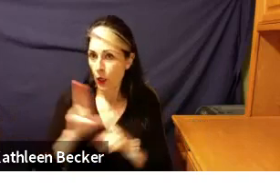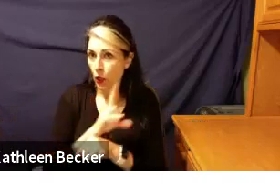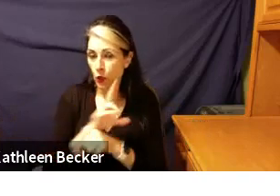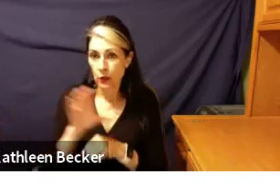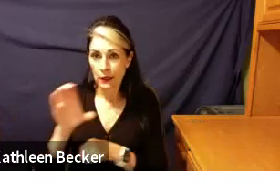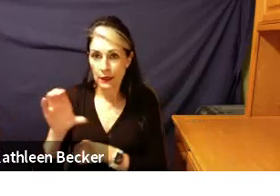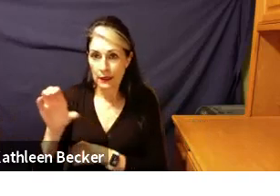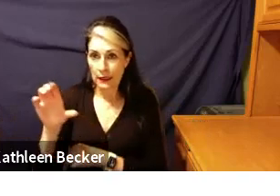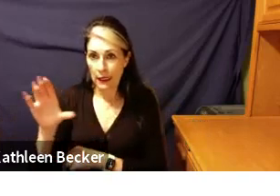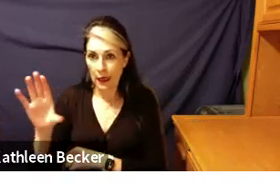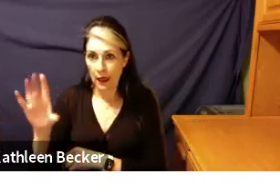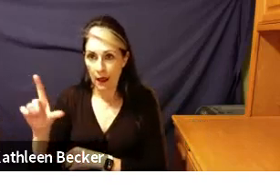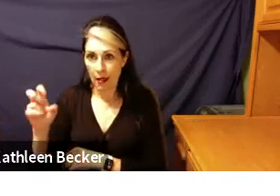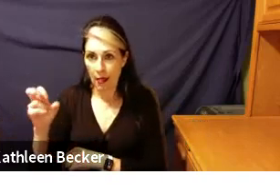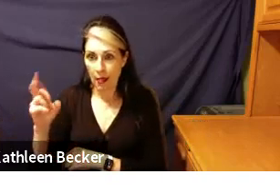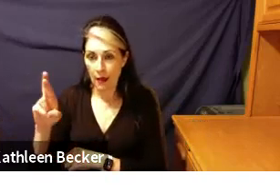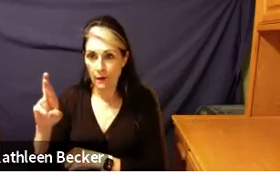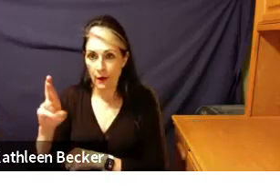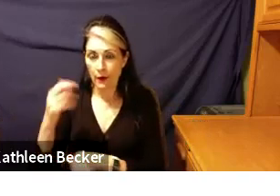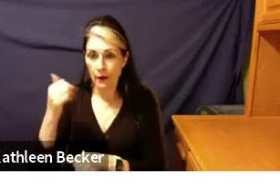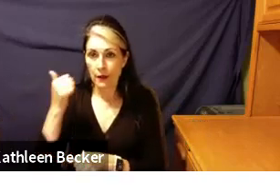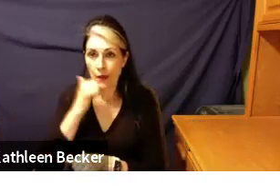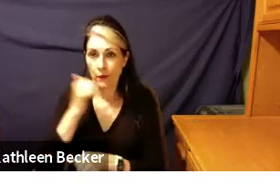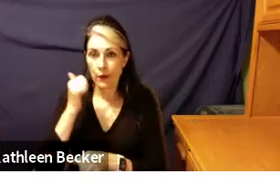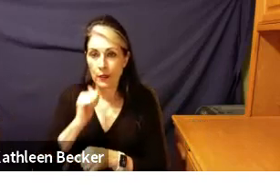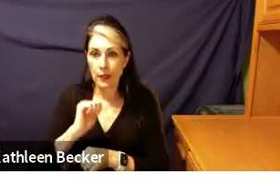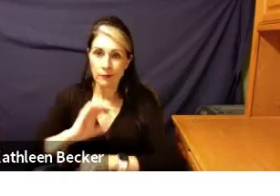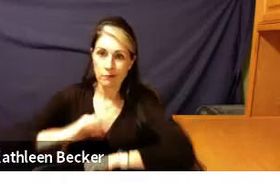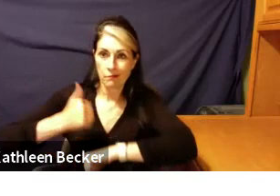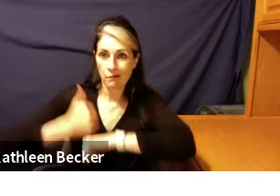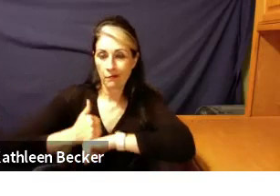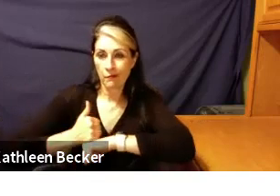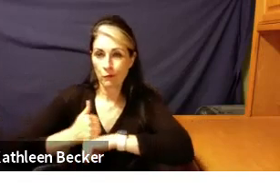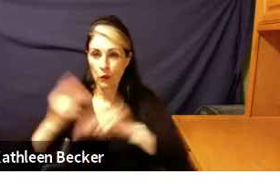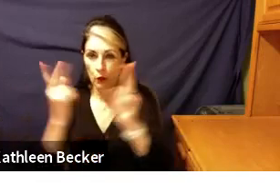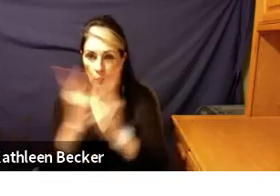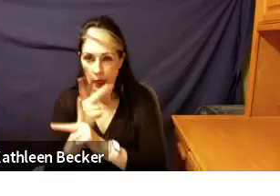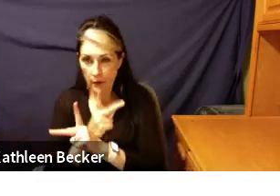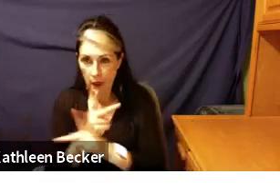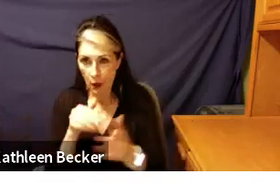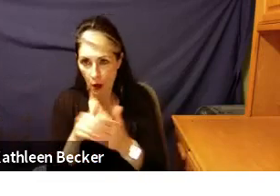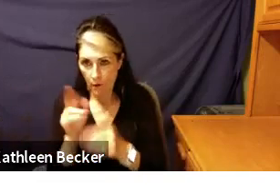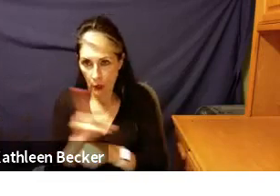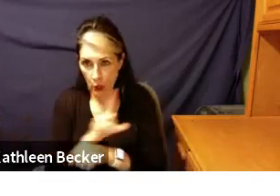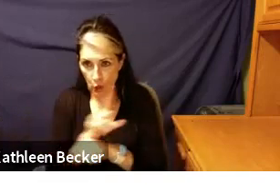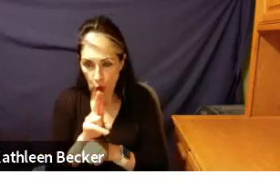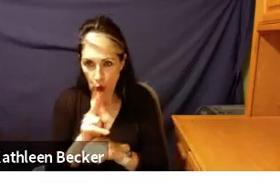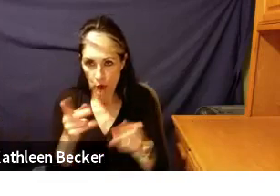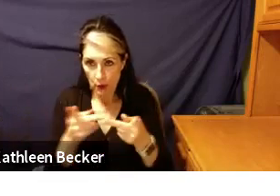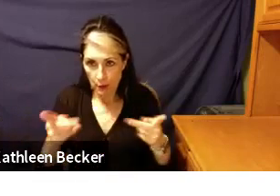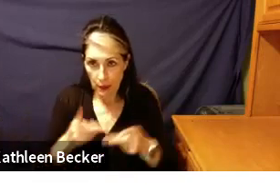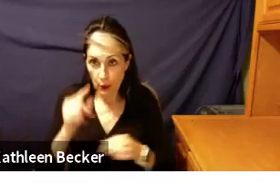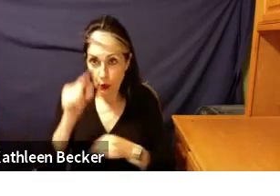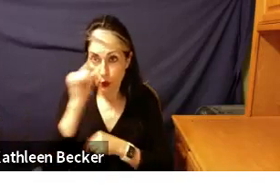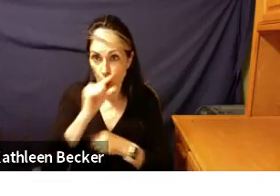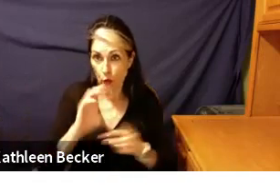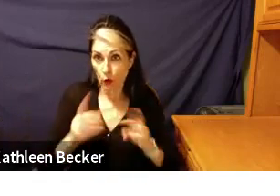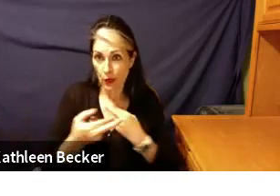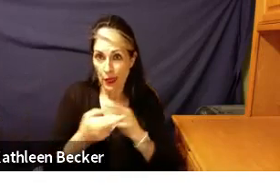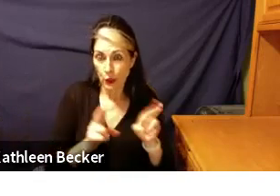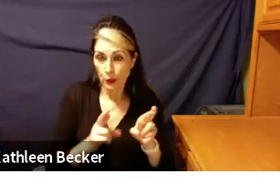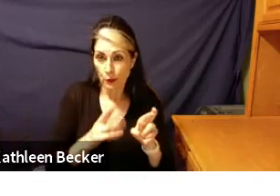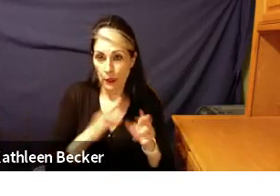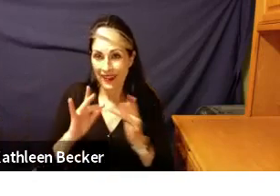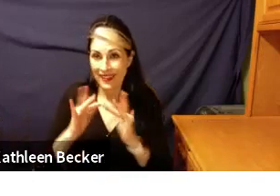Clever portal as a daily landing page to navigate to frequently used sites such as Google Classroom and their